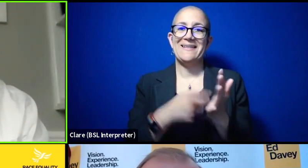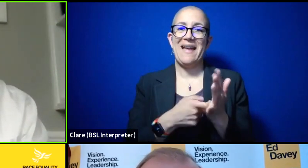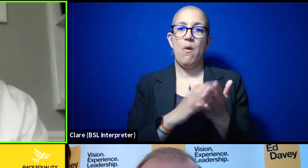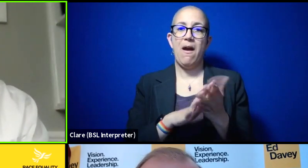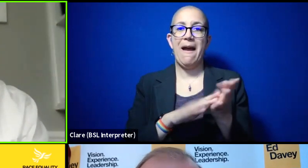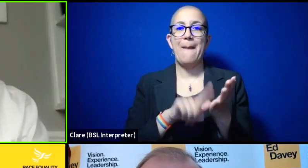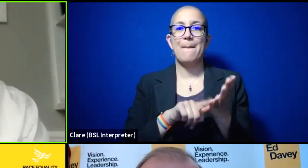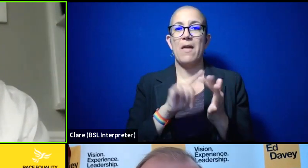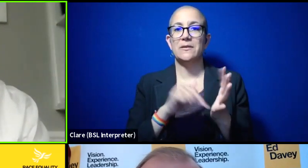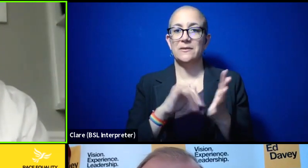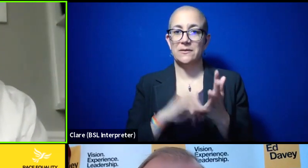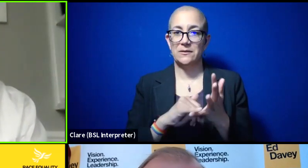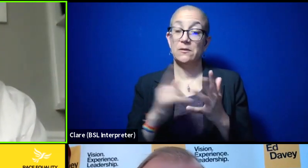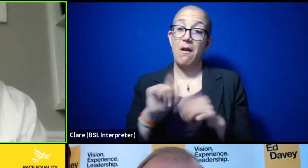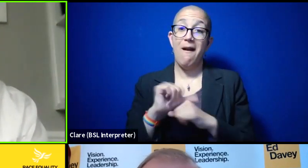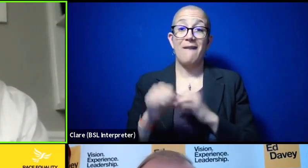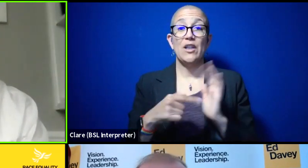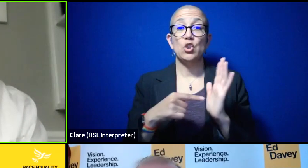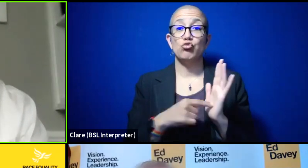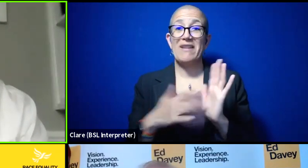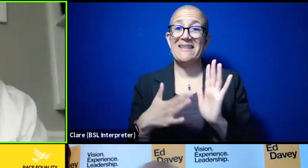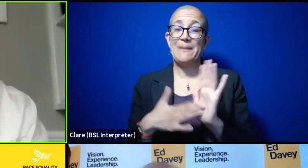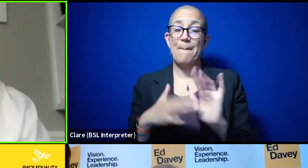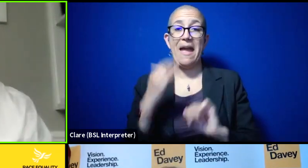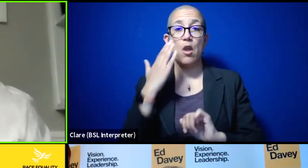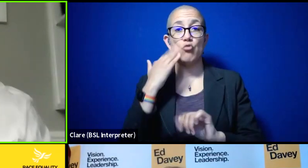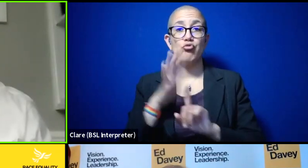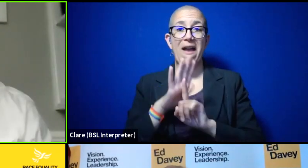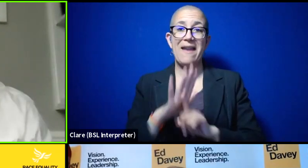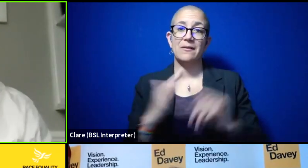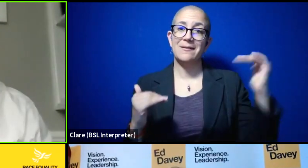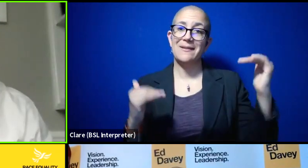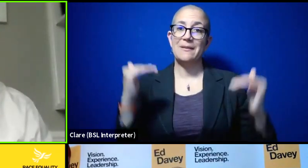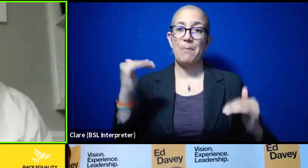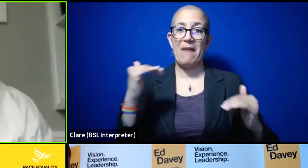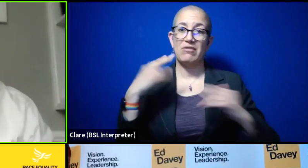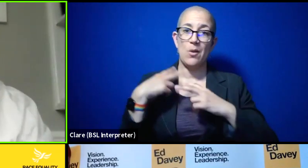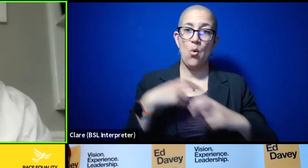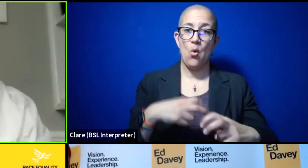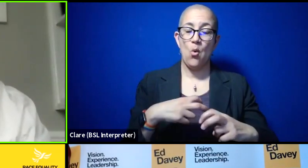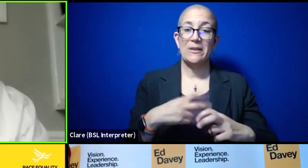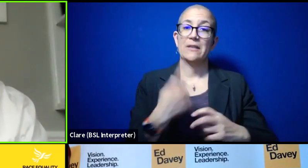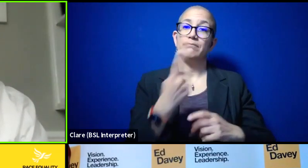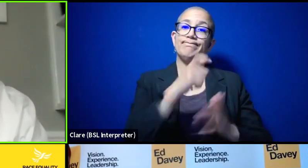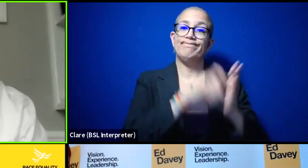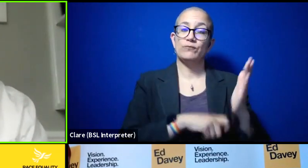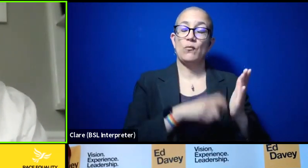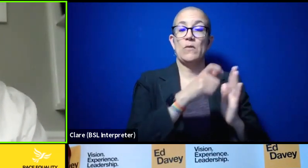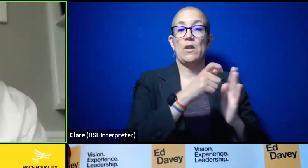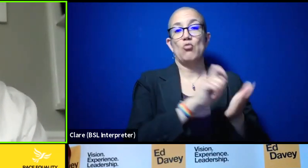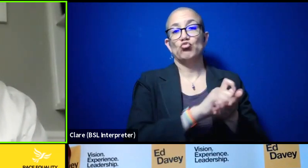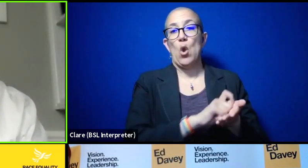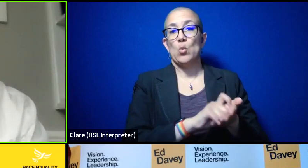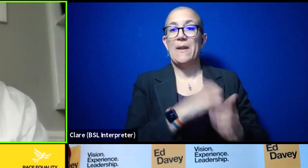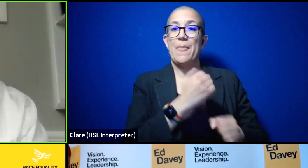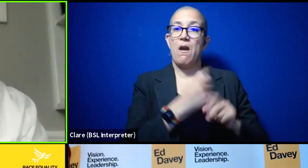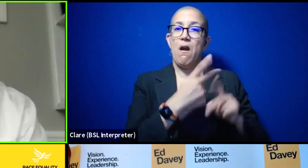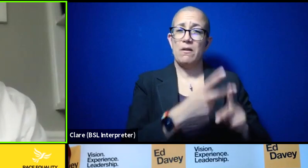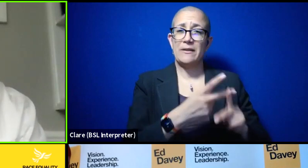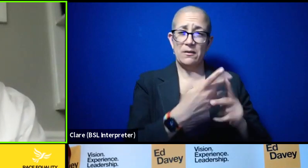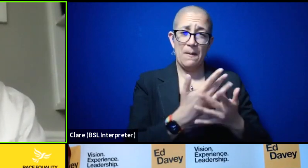May's race disparity audit, Afua Hirsch wrote this in The Guardian. So many reports have said the same thing